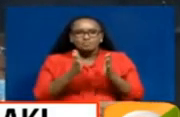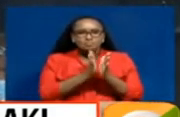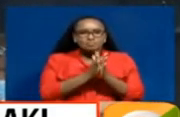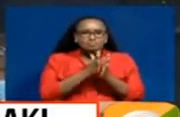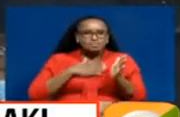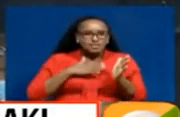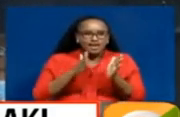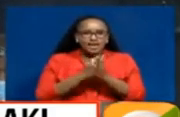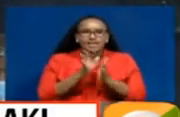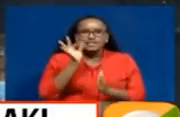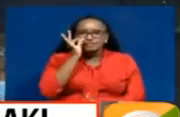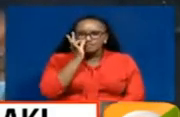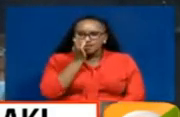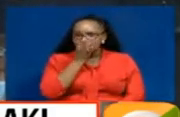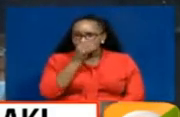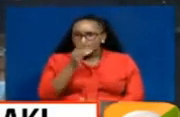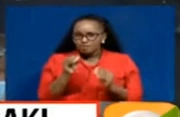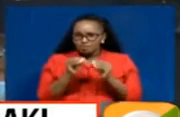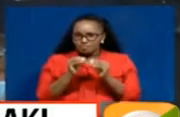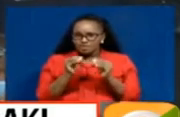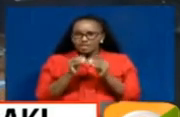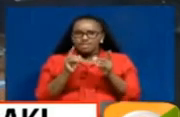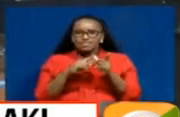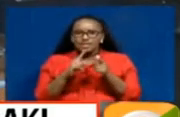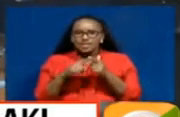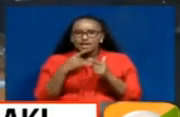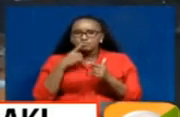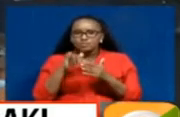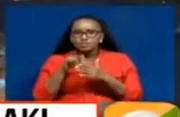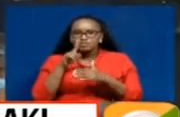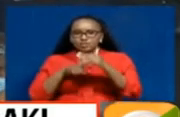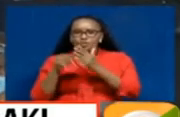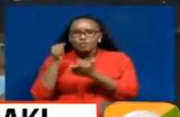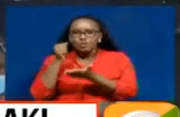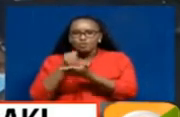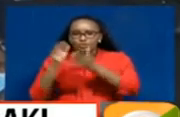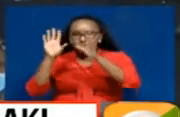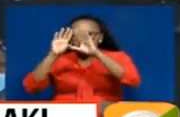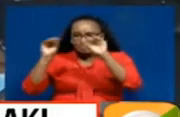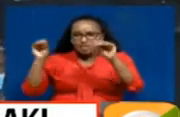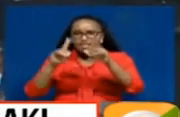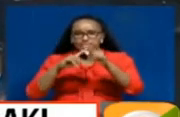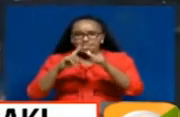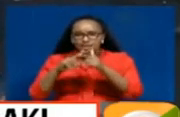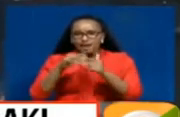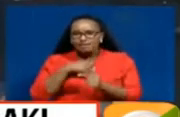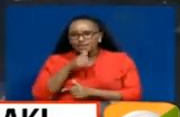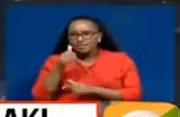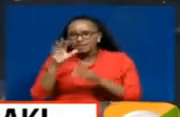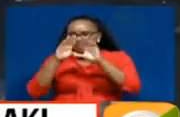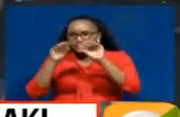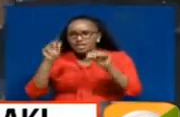meeting. We sat in the office of the president, President Kikwete,